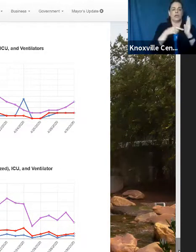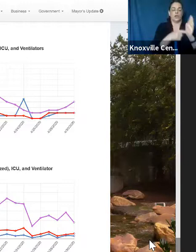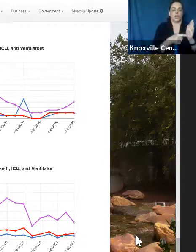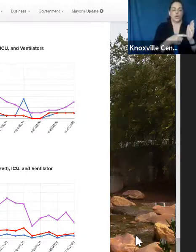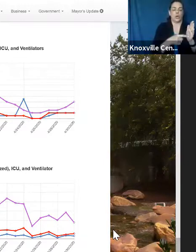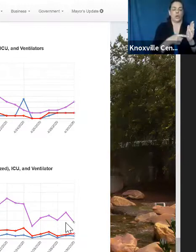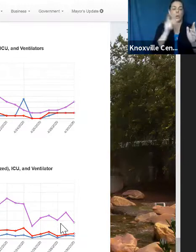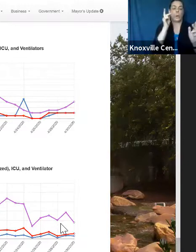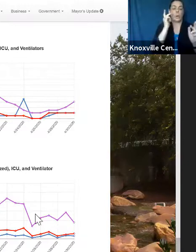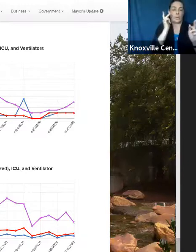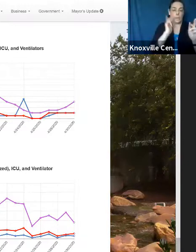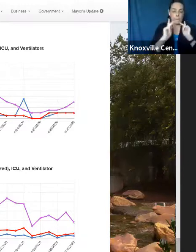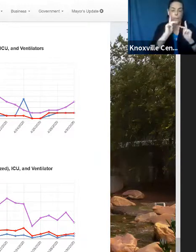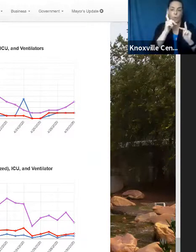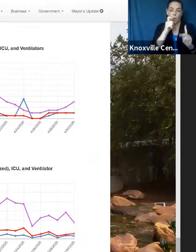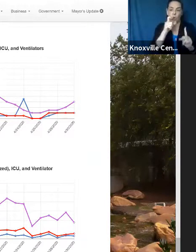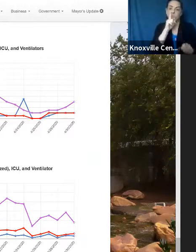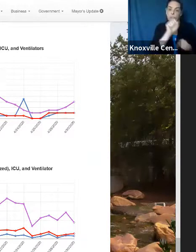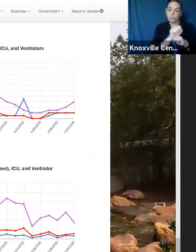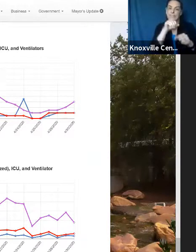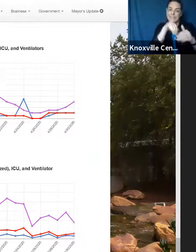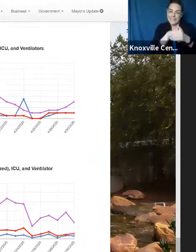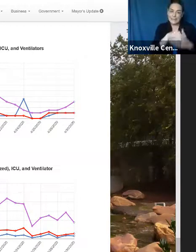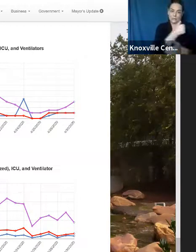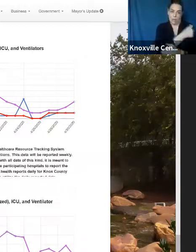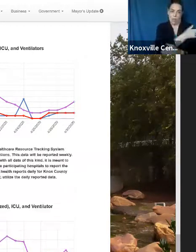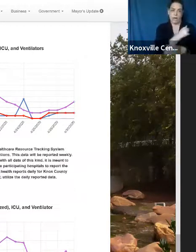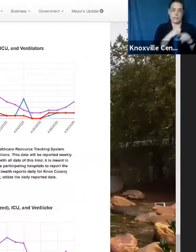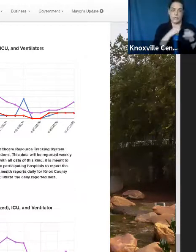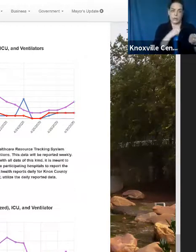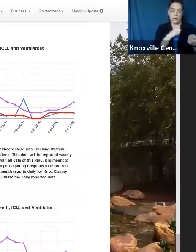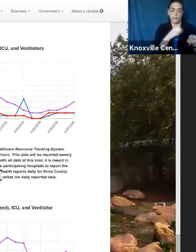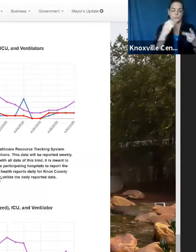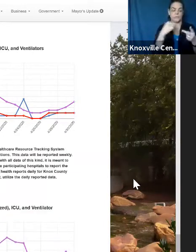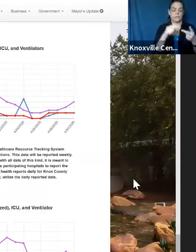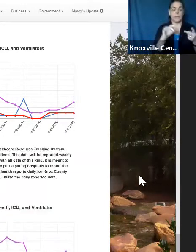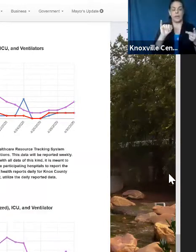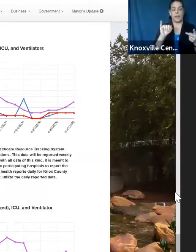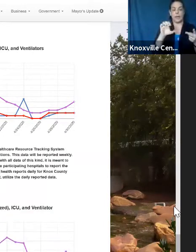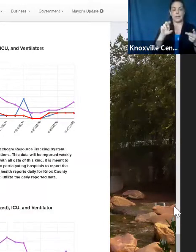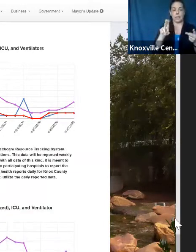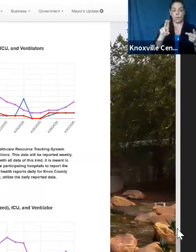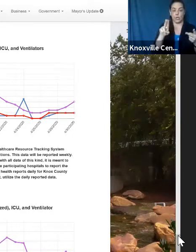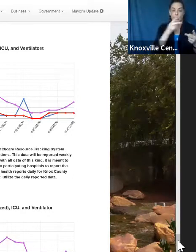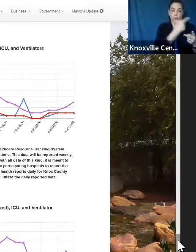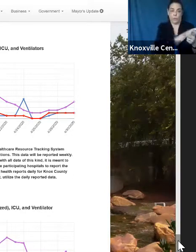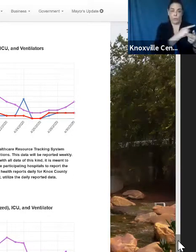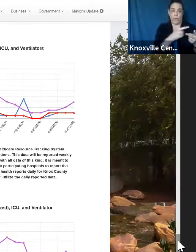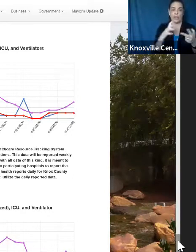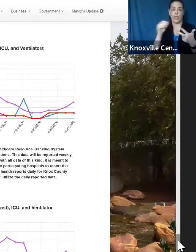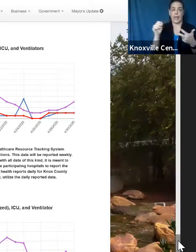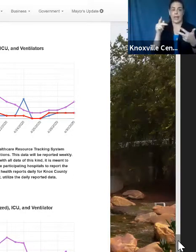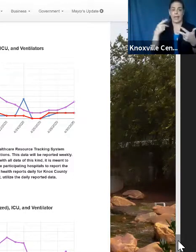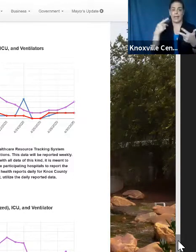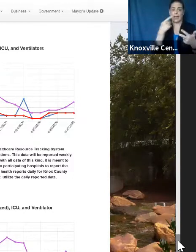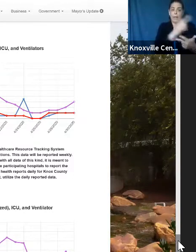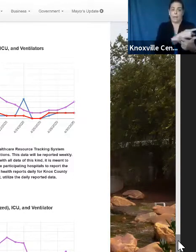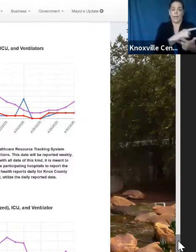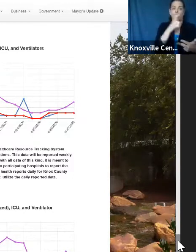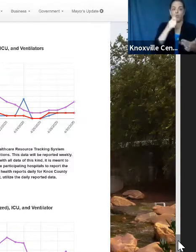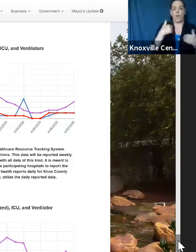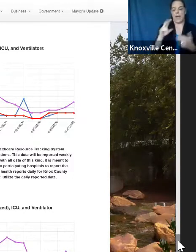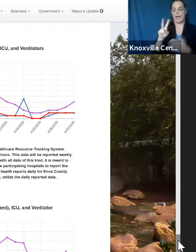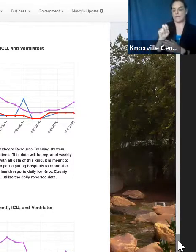inpatients. So these are patients that are actually hospitalized, ICU patients, and patients on ventilators that have